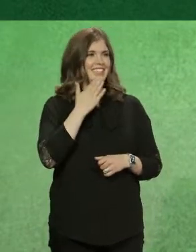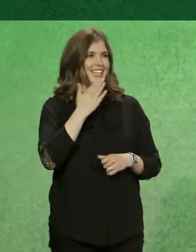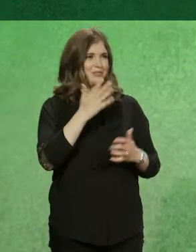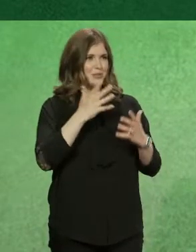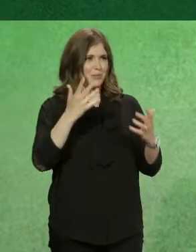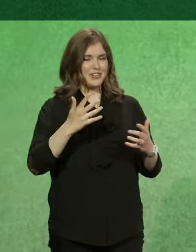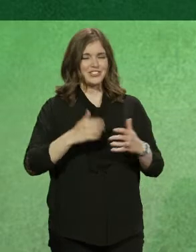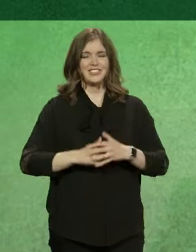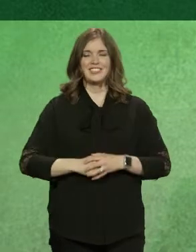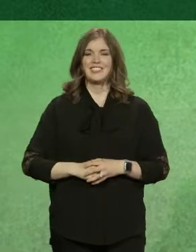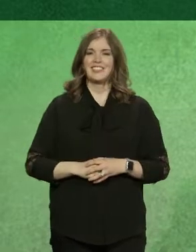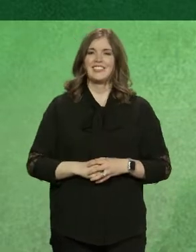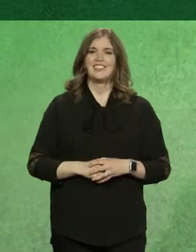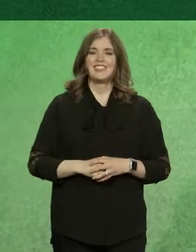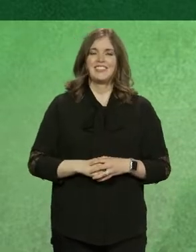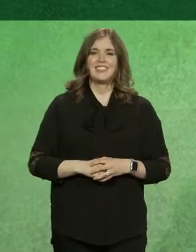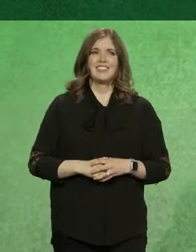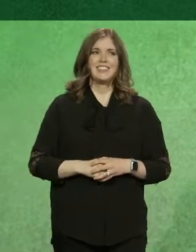much.